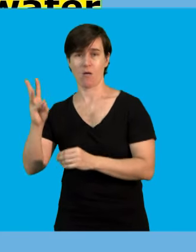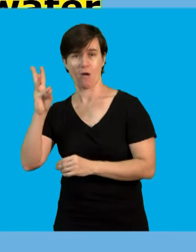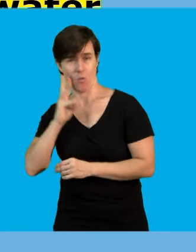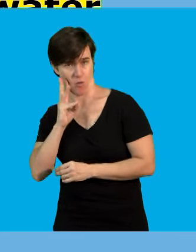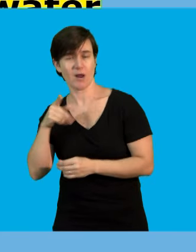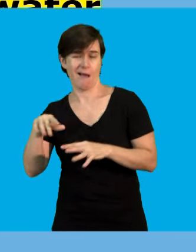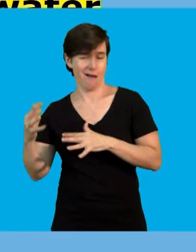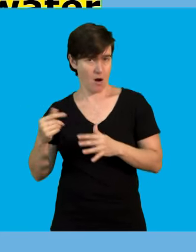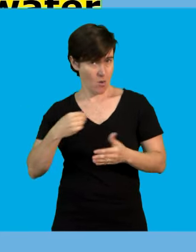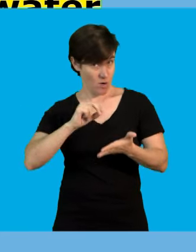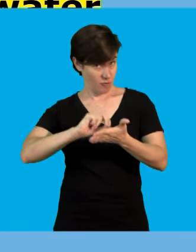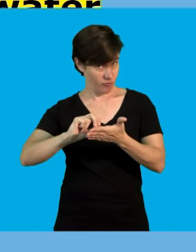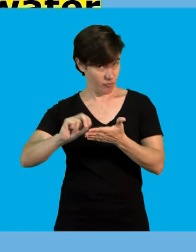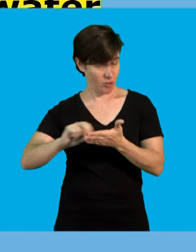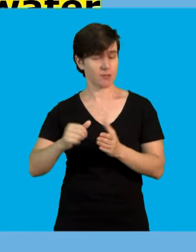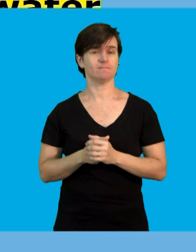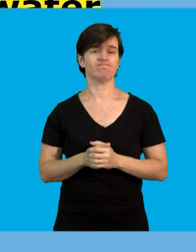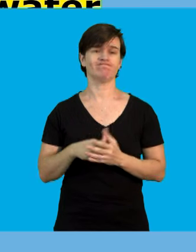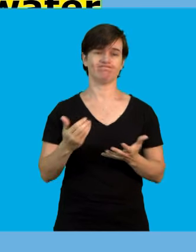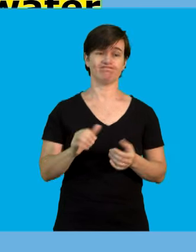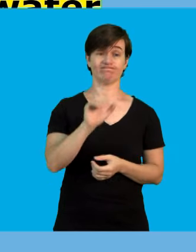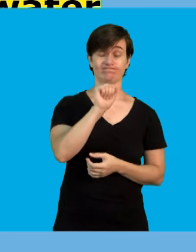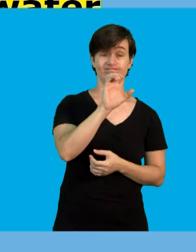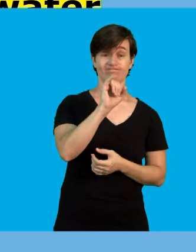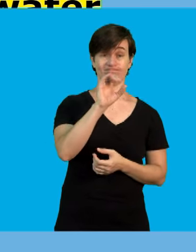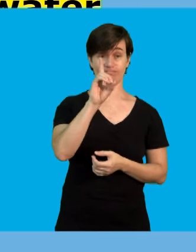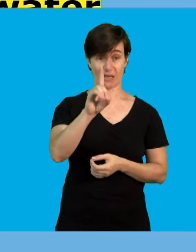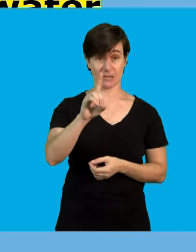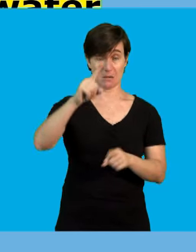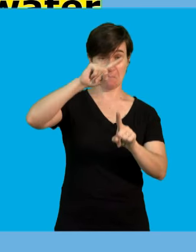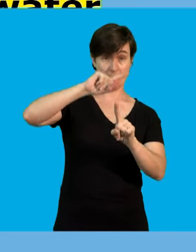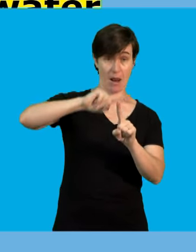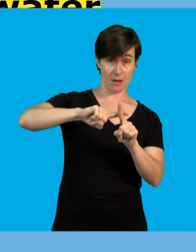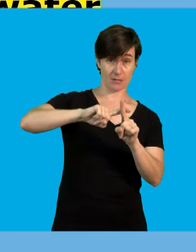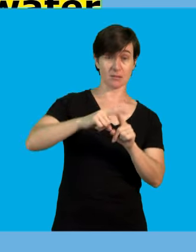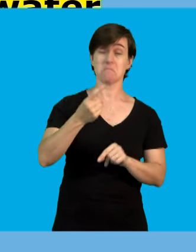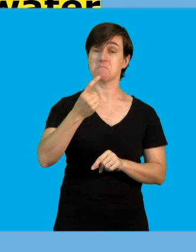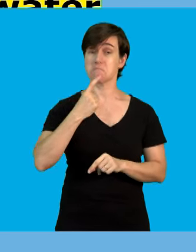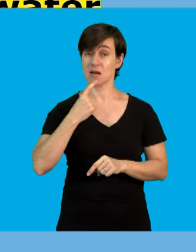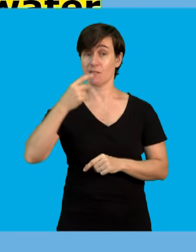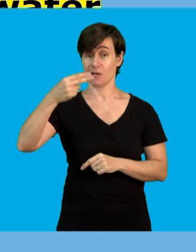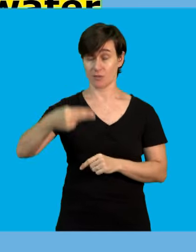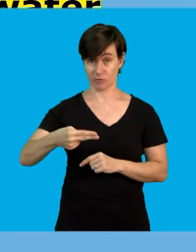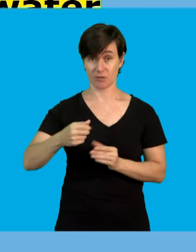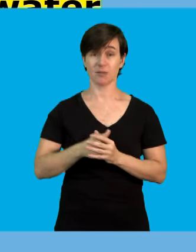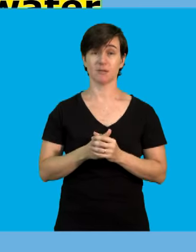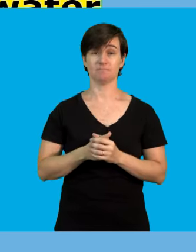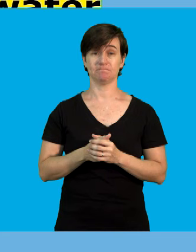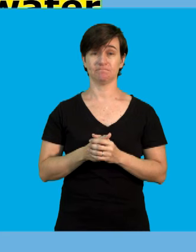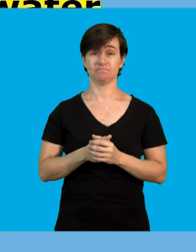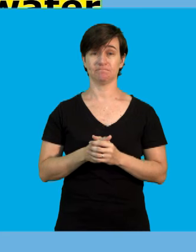we can rewrite this equation as an acid plus our metal